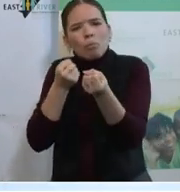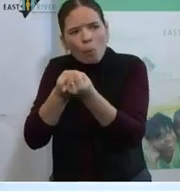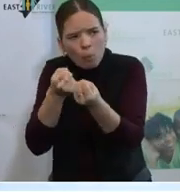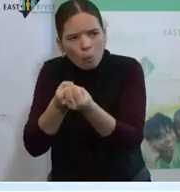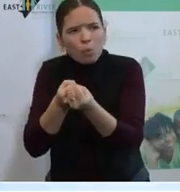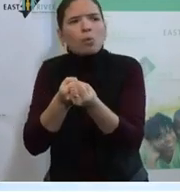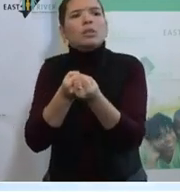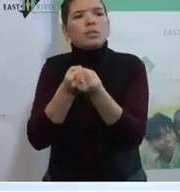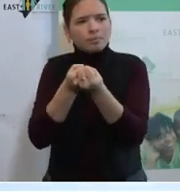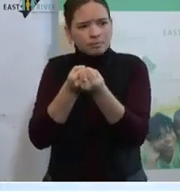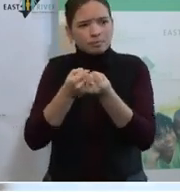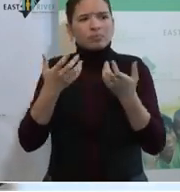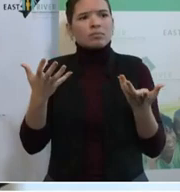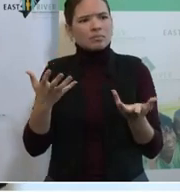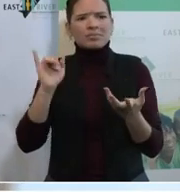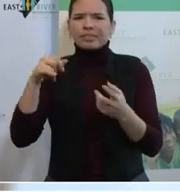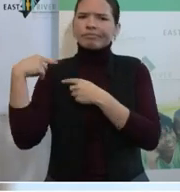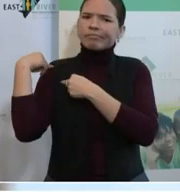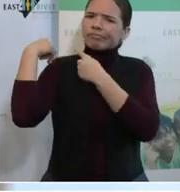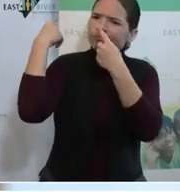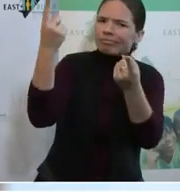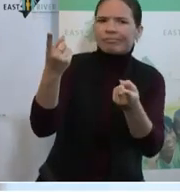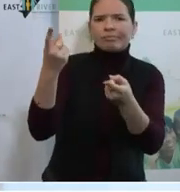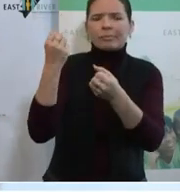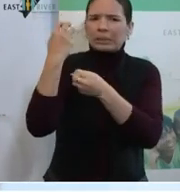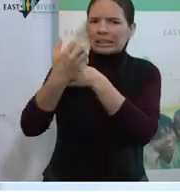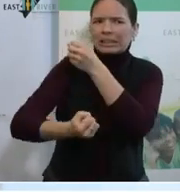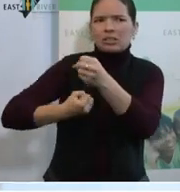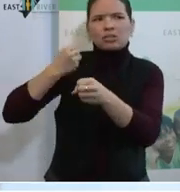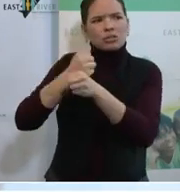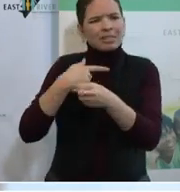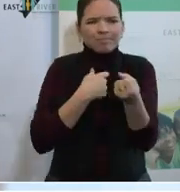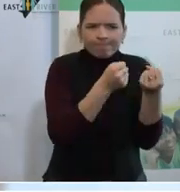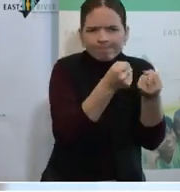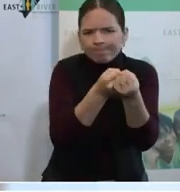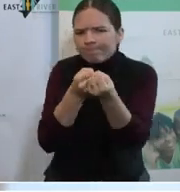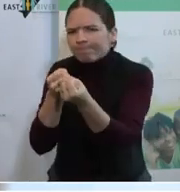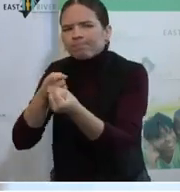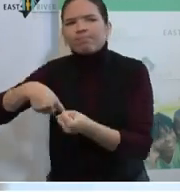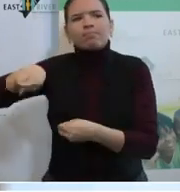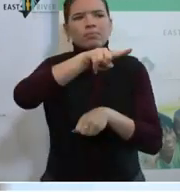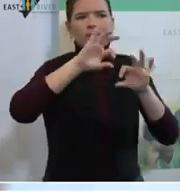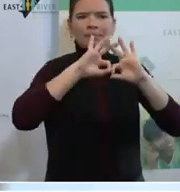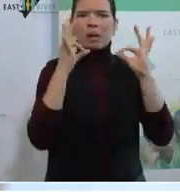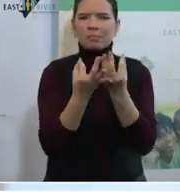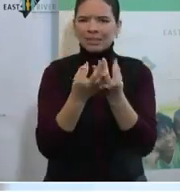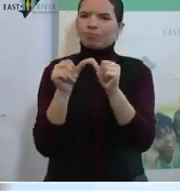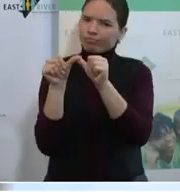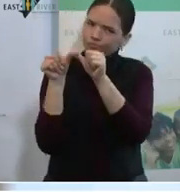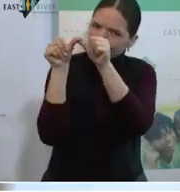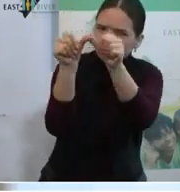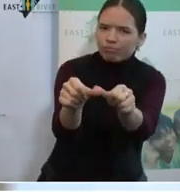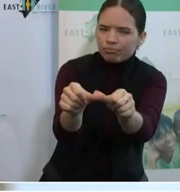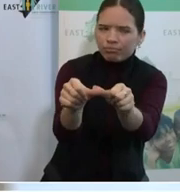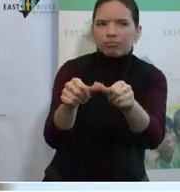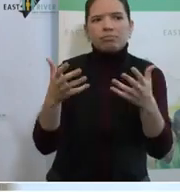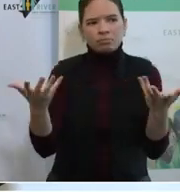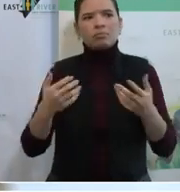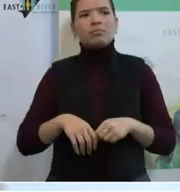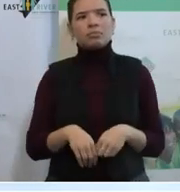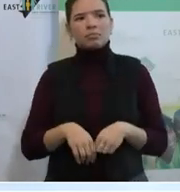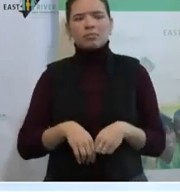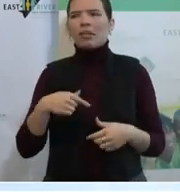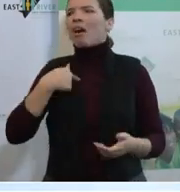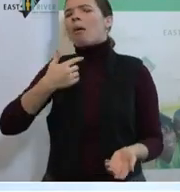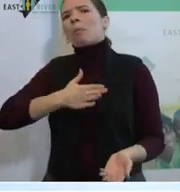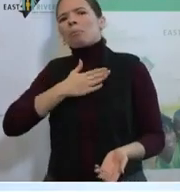do that. We really appreciate you all coming here to talk about the Earned Income Tax Credit, and we have a